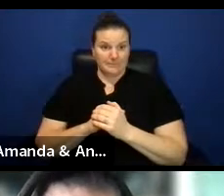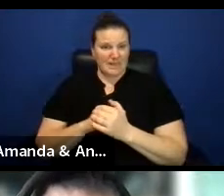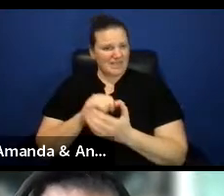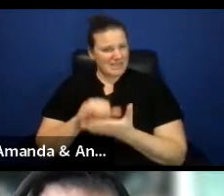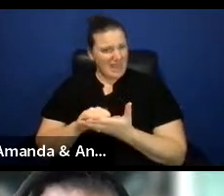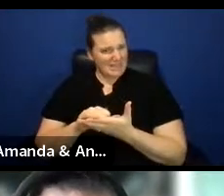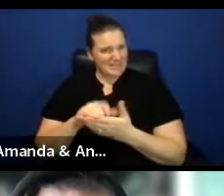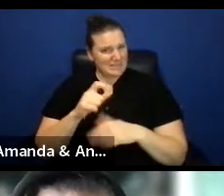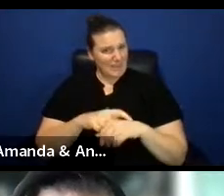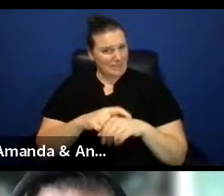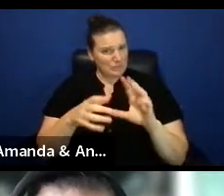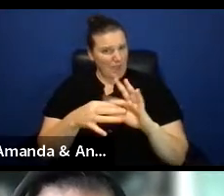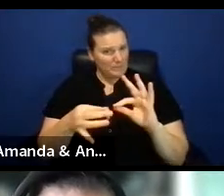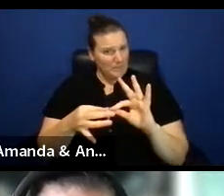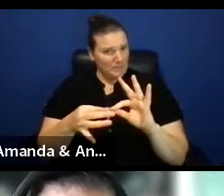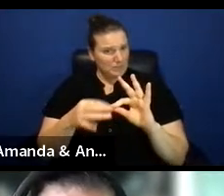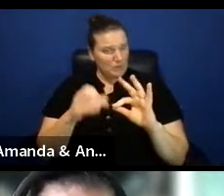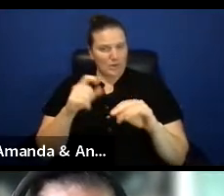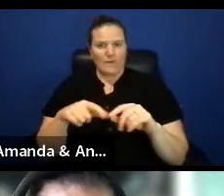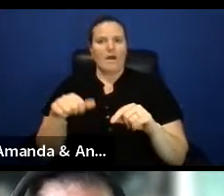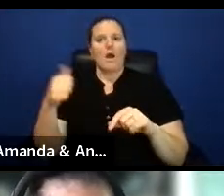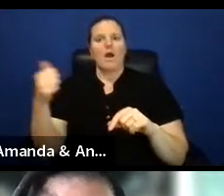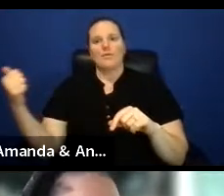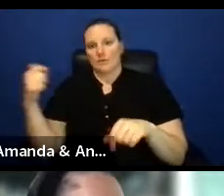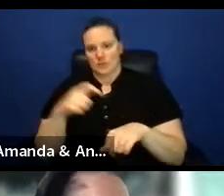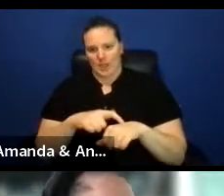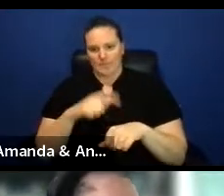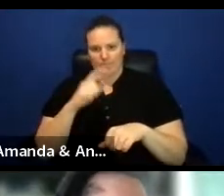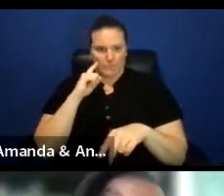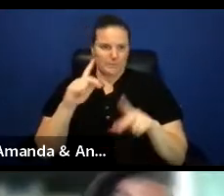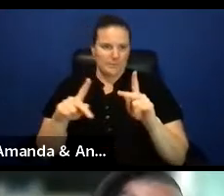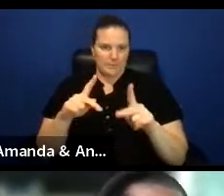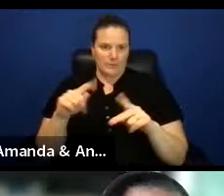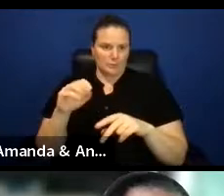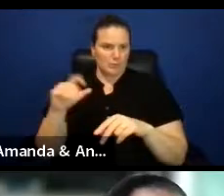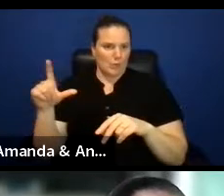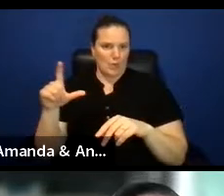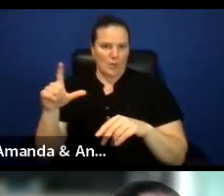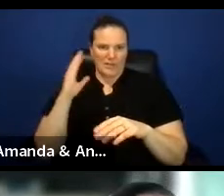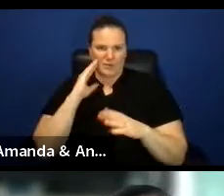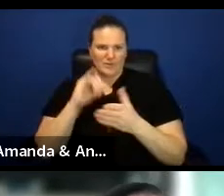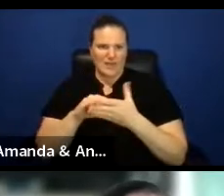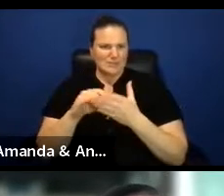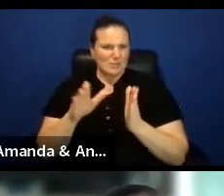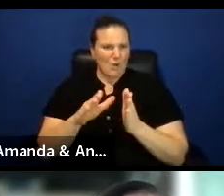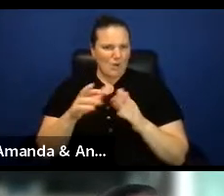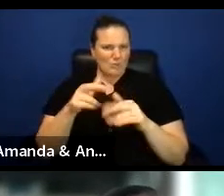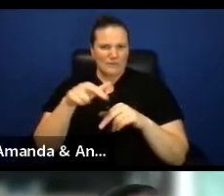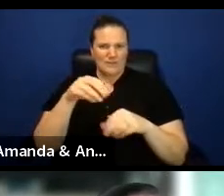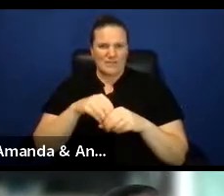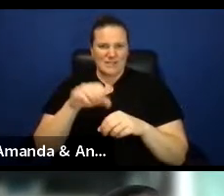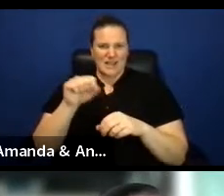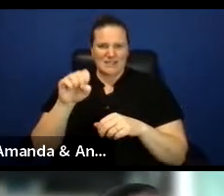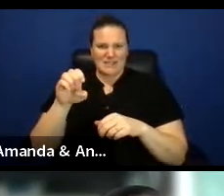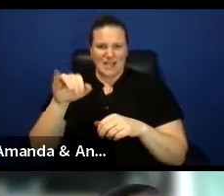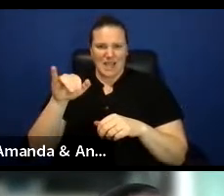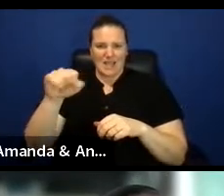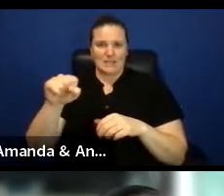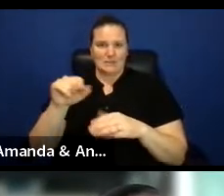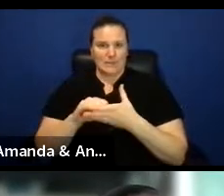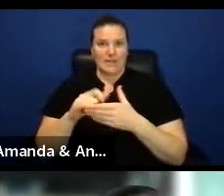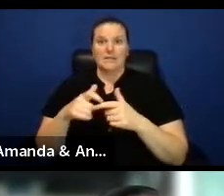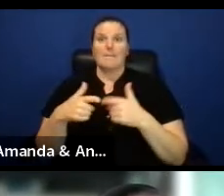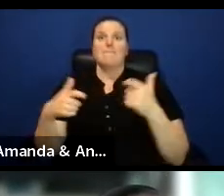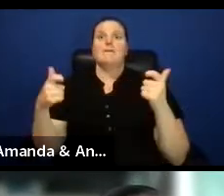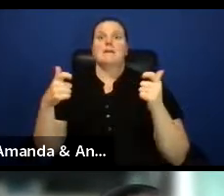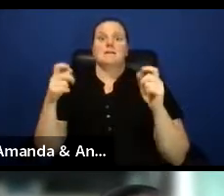a time to comment on that, or is there another space and time for people to have that comment? Because I know it's just very small references in the SCIS, but it's a huge